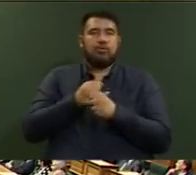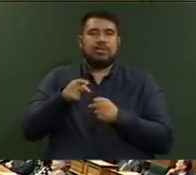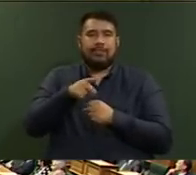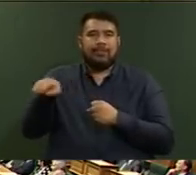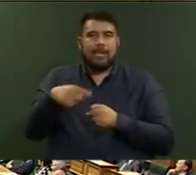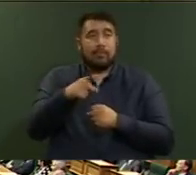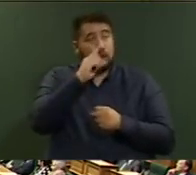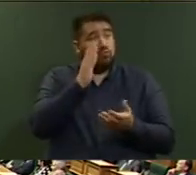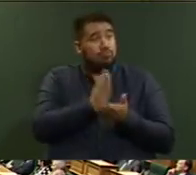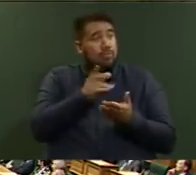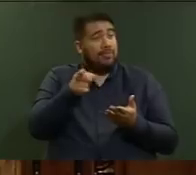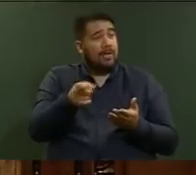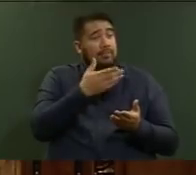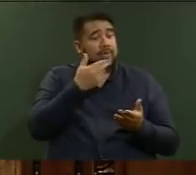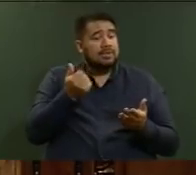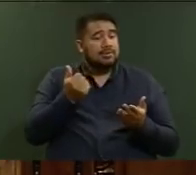Order.